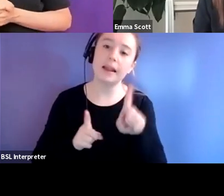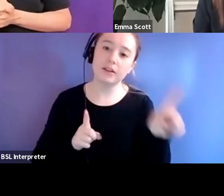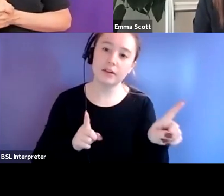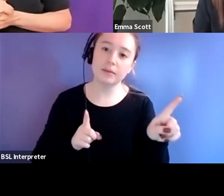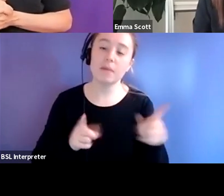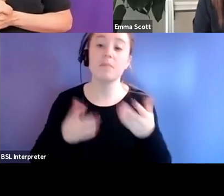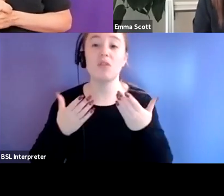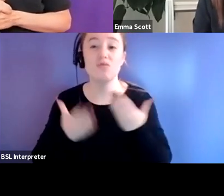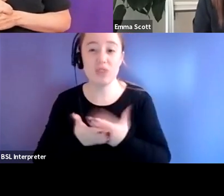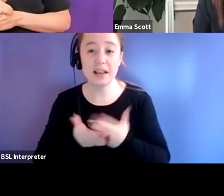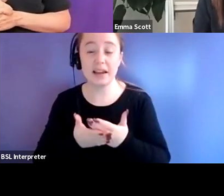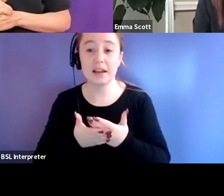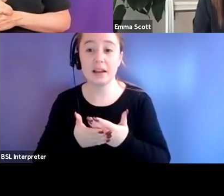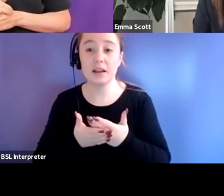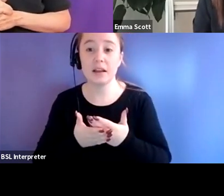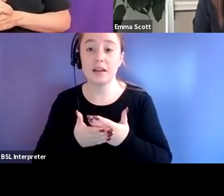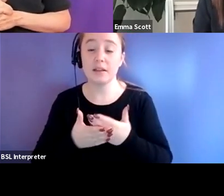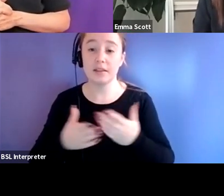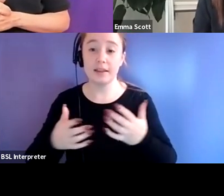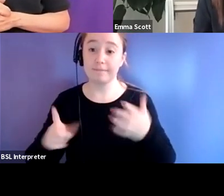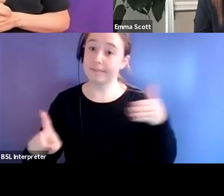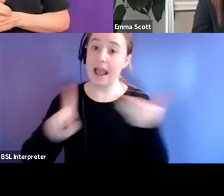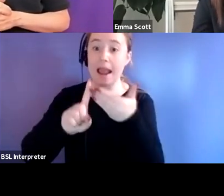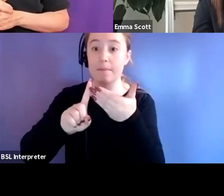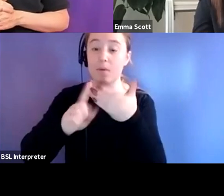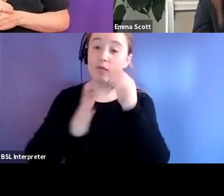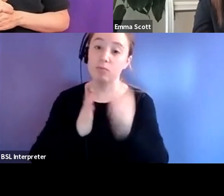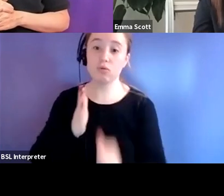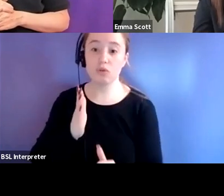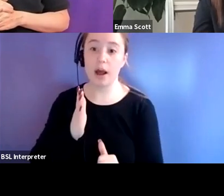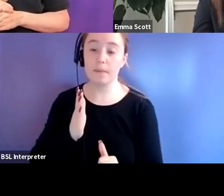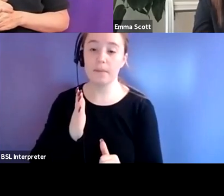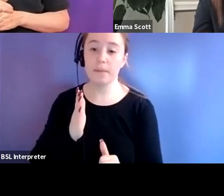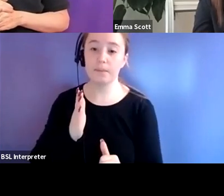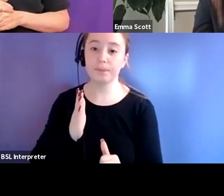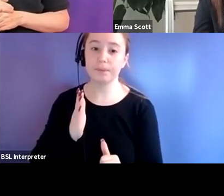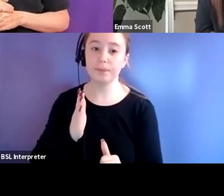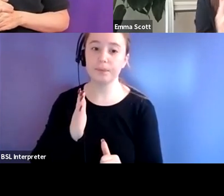shortly. But in essence, the intent of the programme,